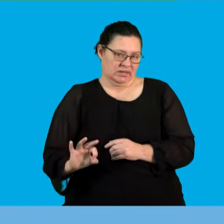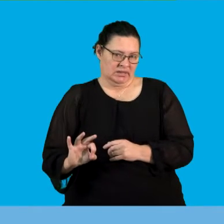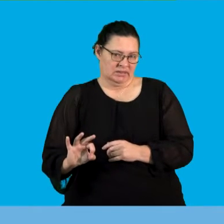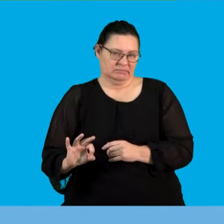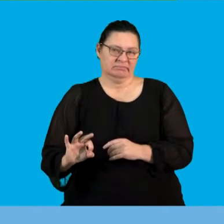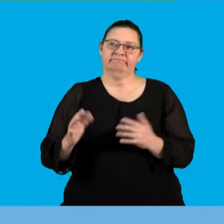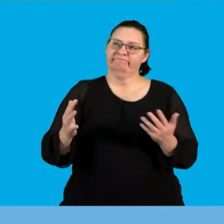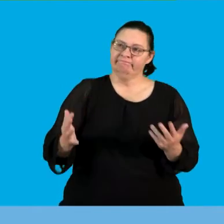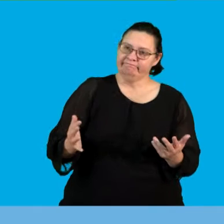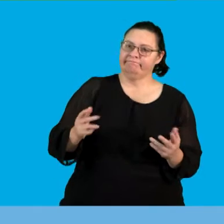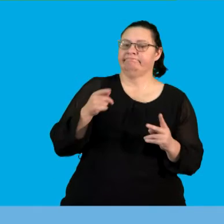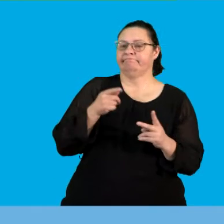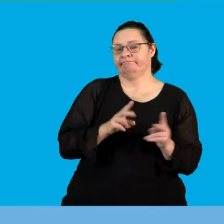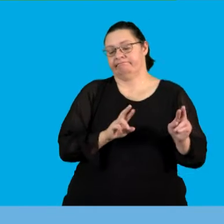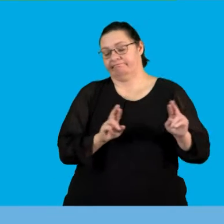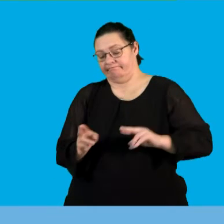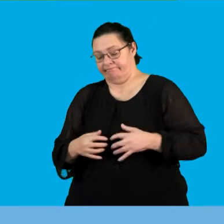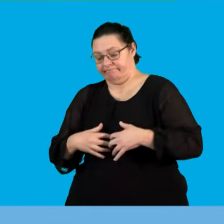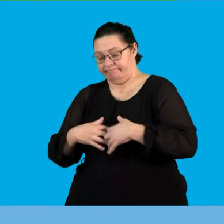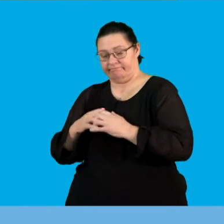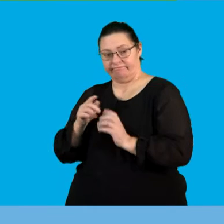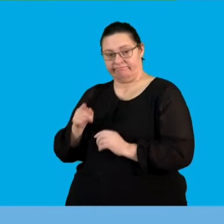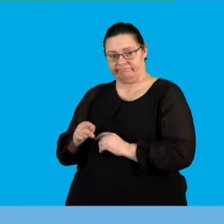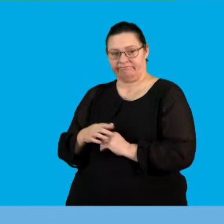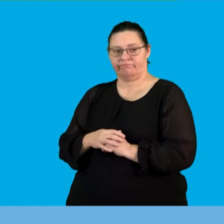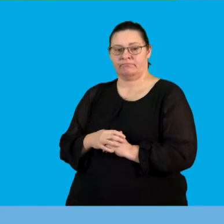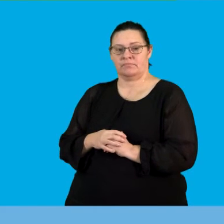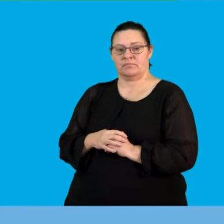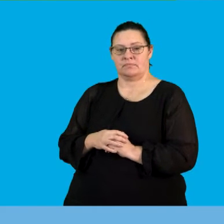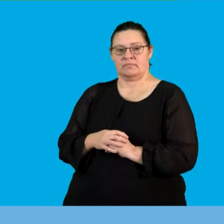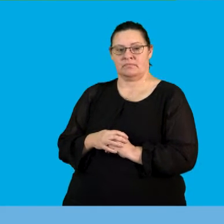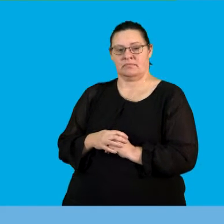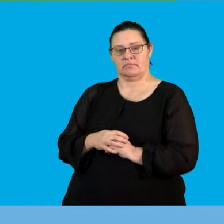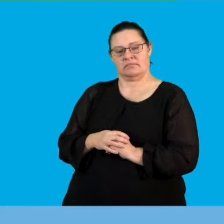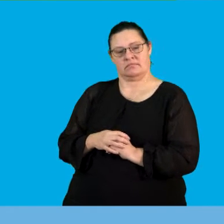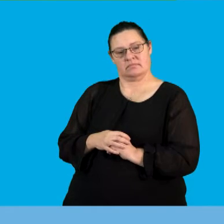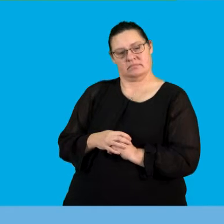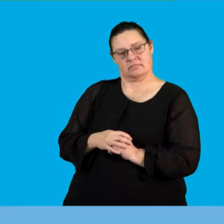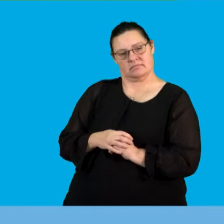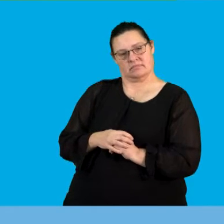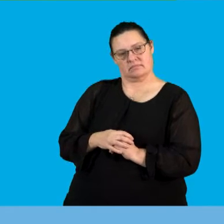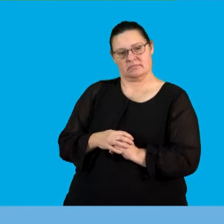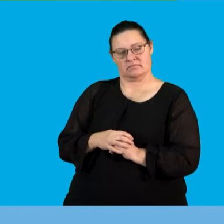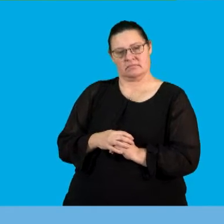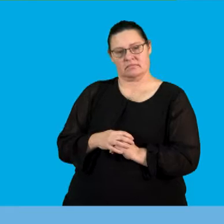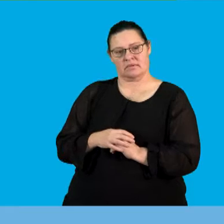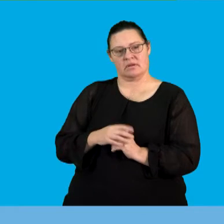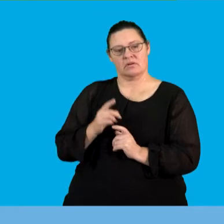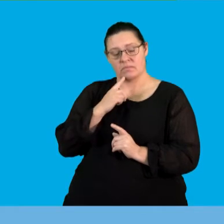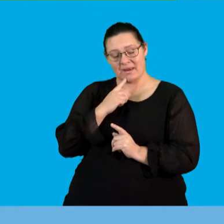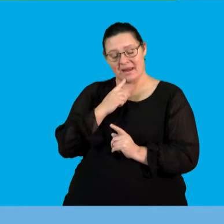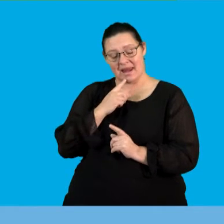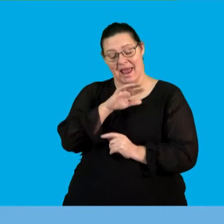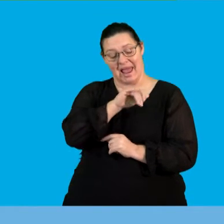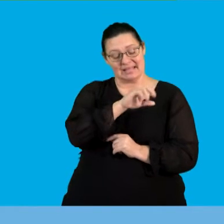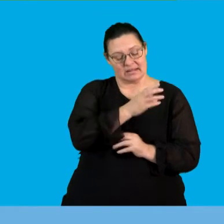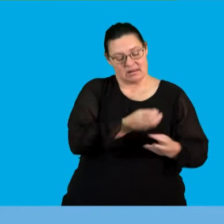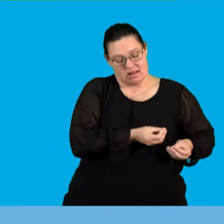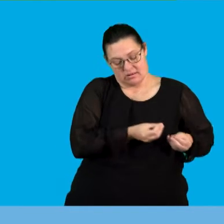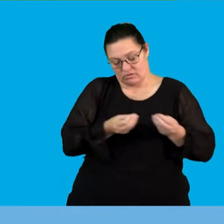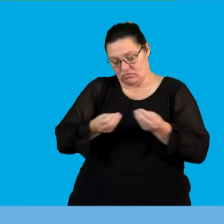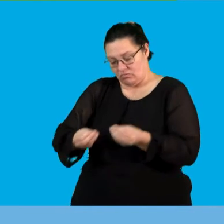K2CO3, and then that is going to react to form the potassium chloride. So basically the acid is going to donate